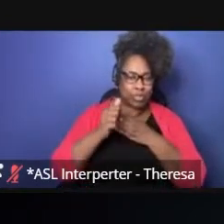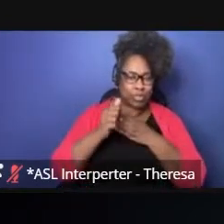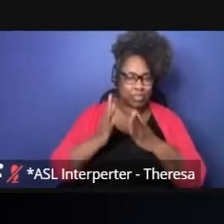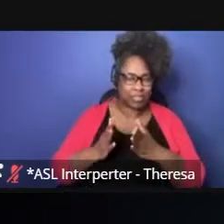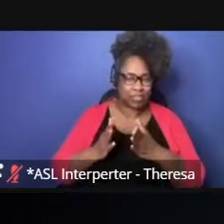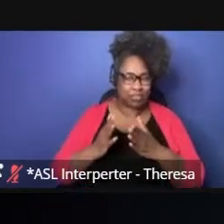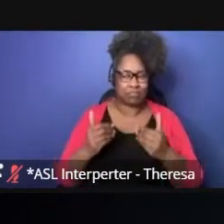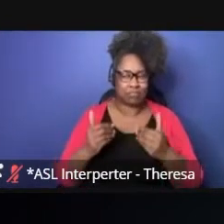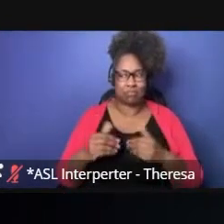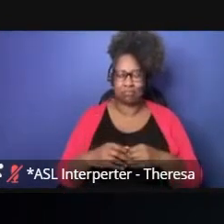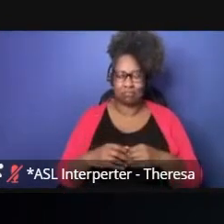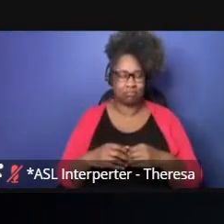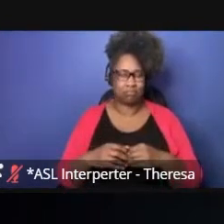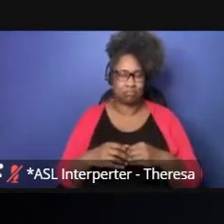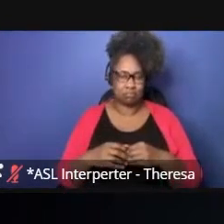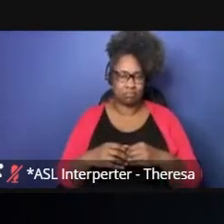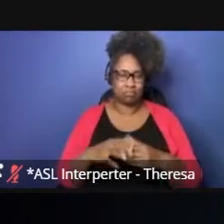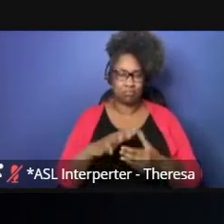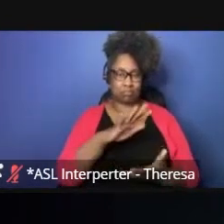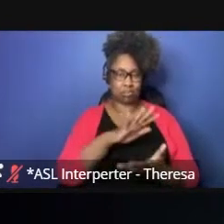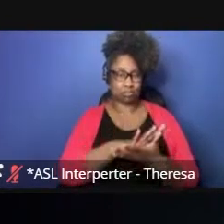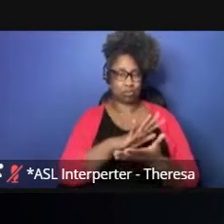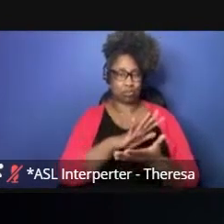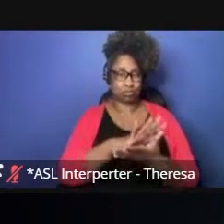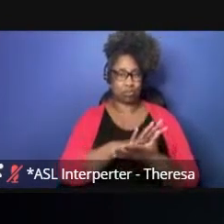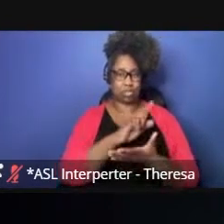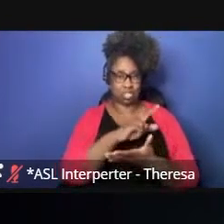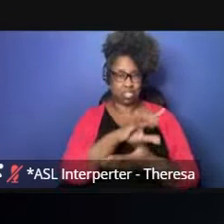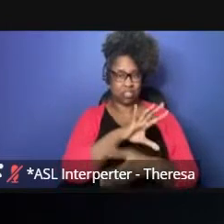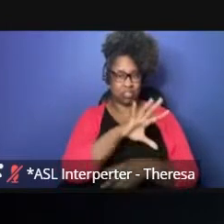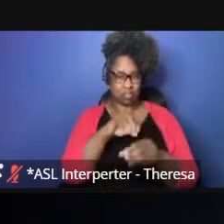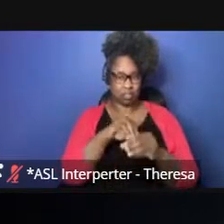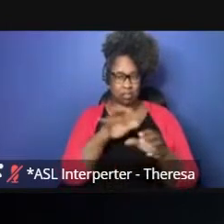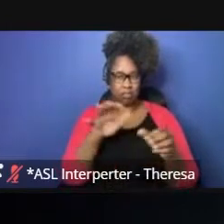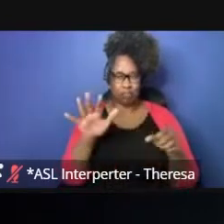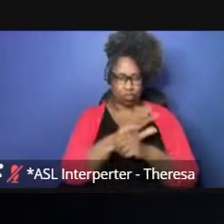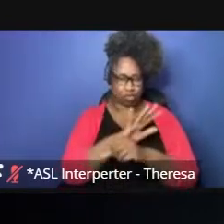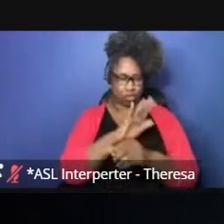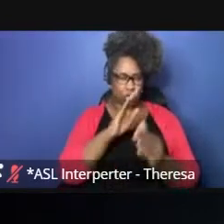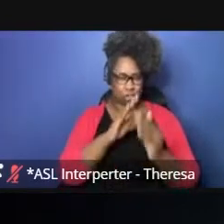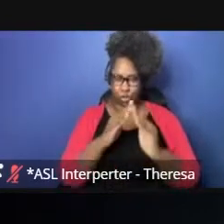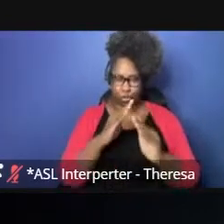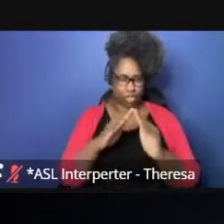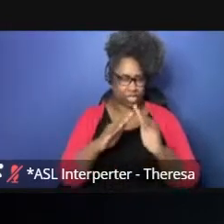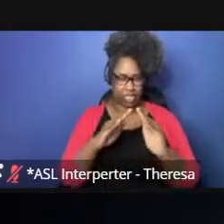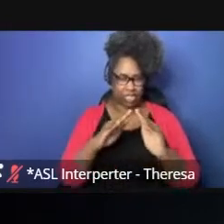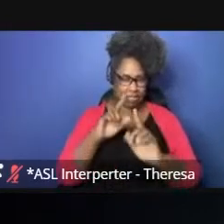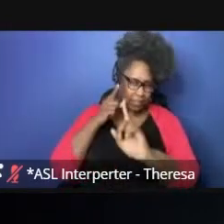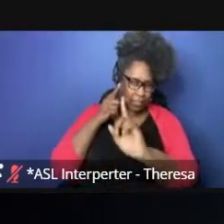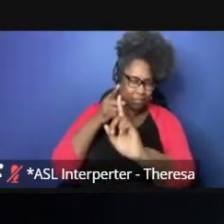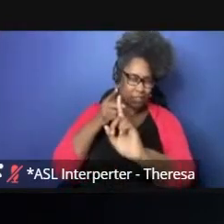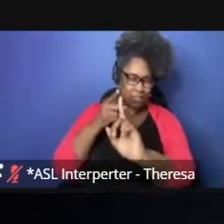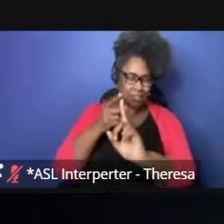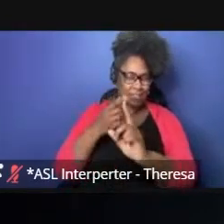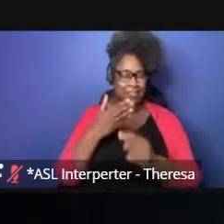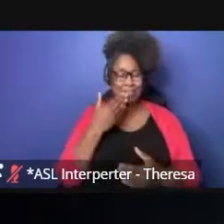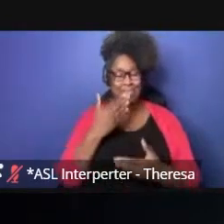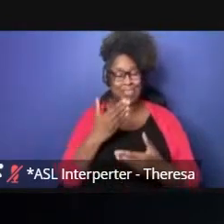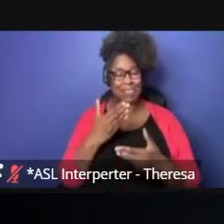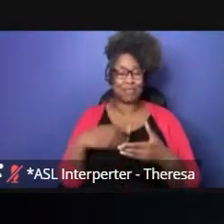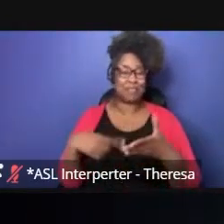as a part of a full community initiative. So thank you for sharing a little bit about your